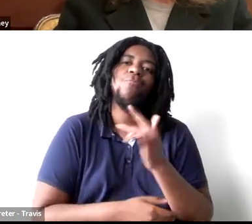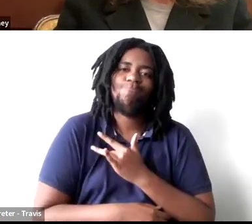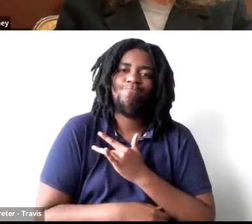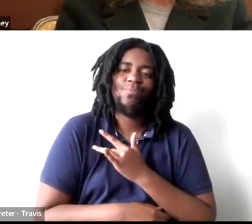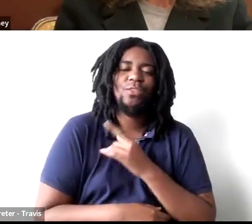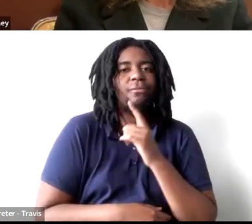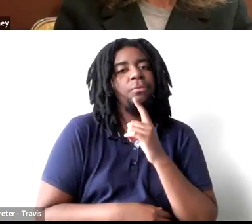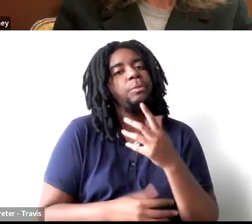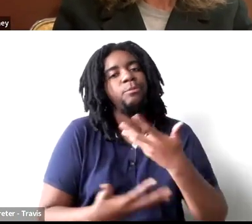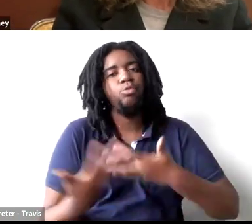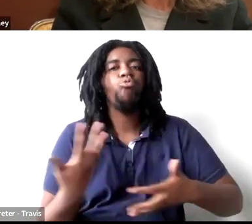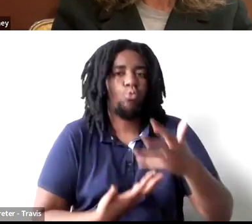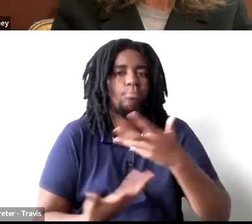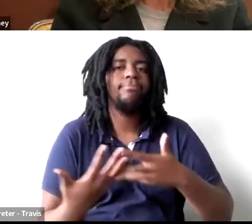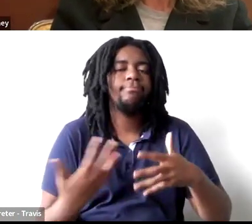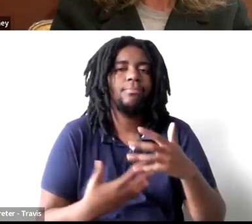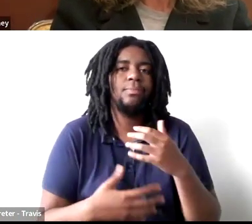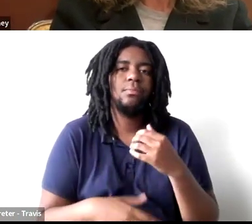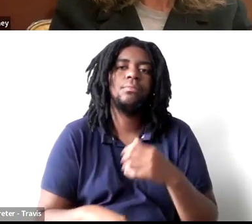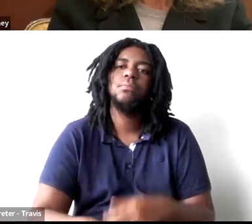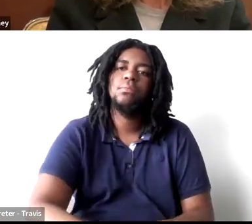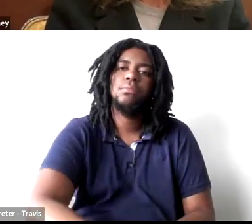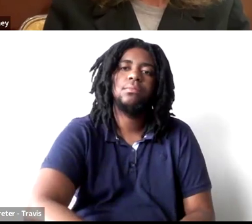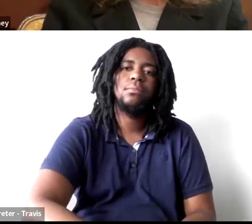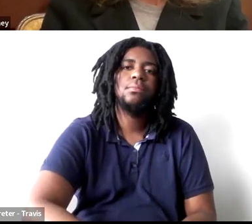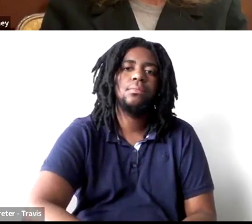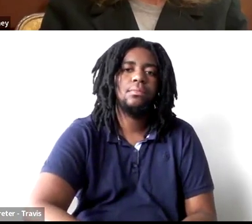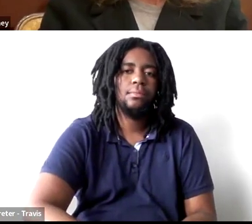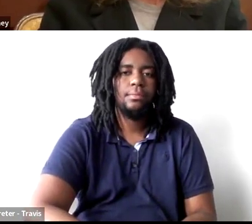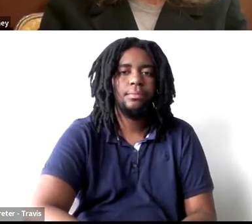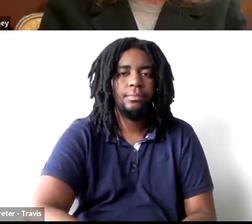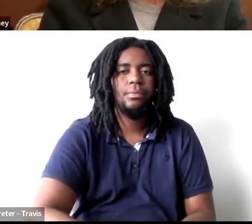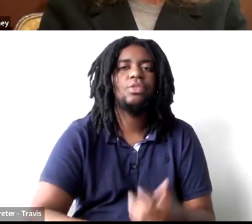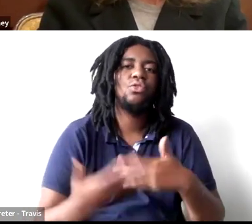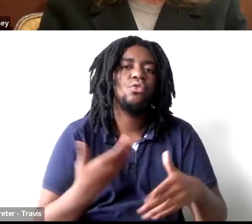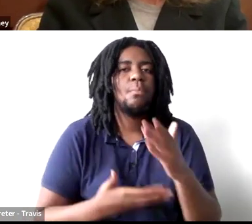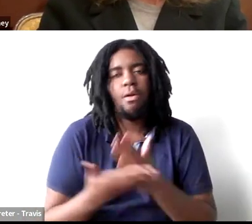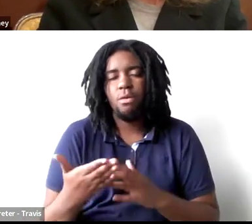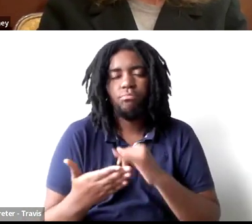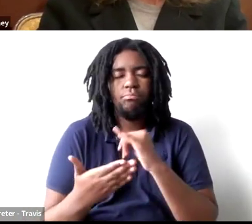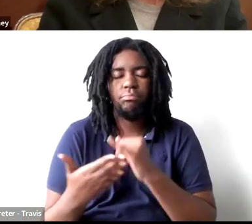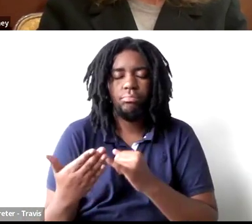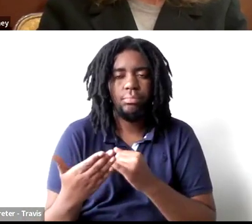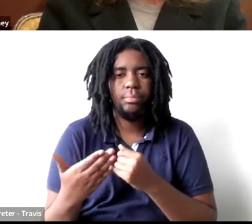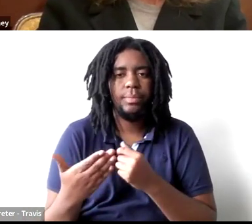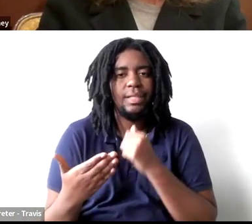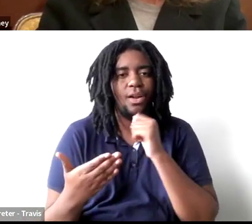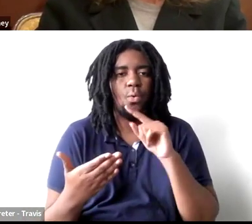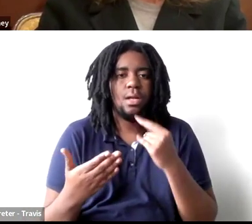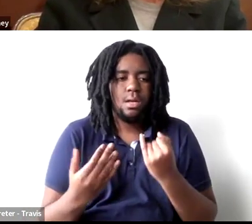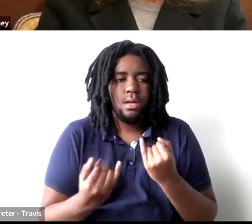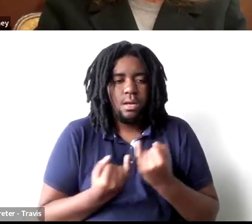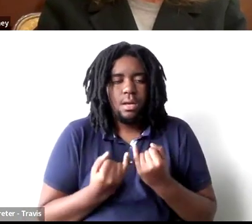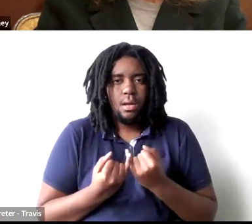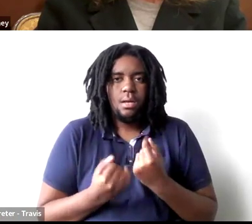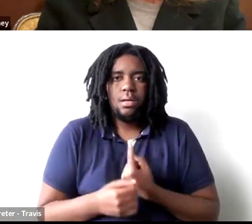art too, that I think we want to remember, that it had a dynamic, just not, you know, closed in, but reaching out and a way for